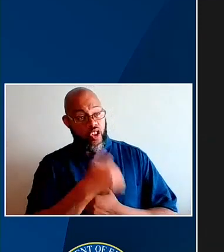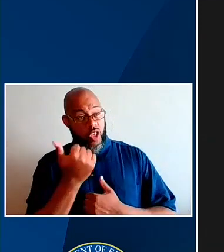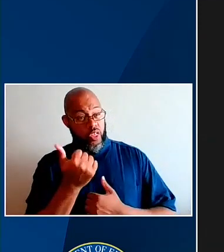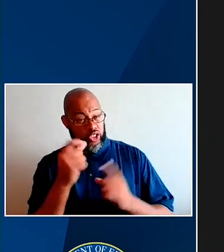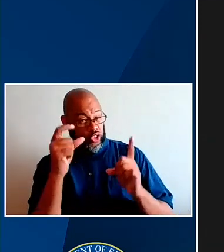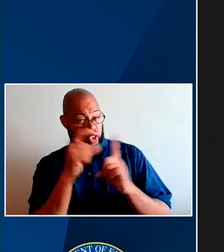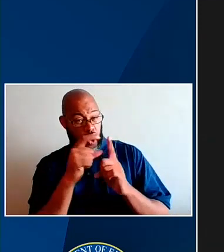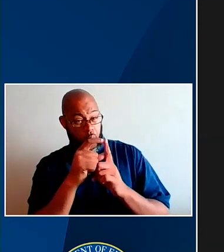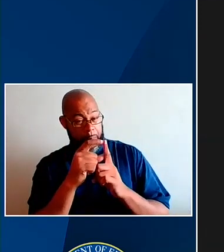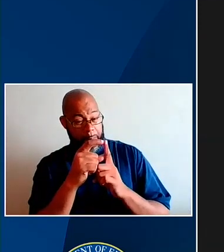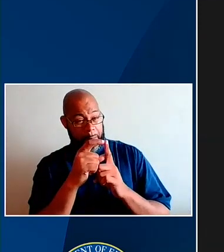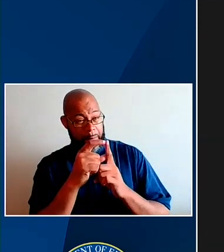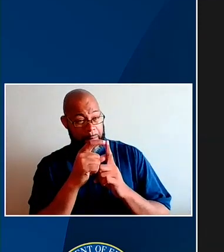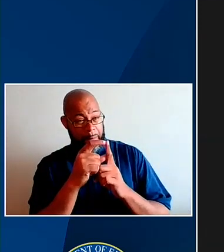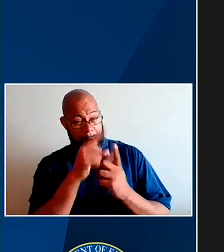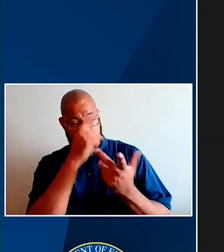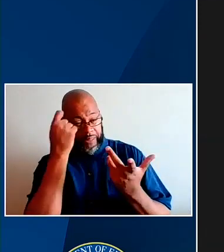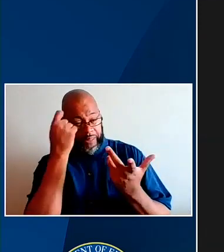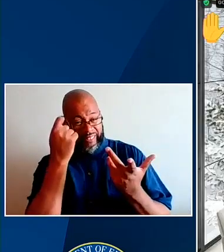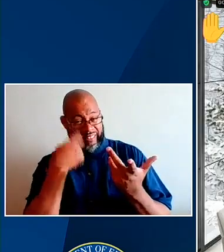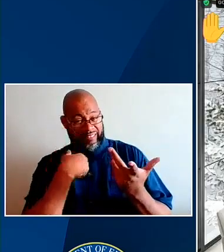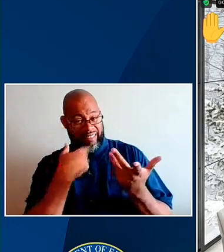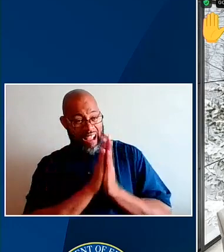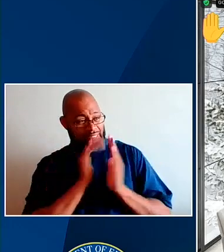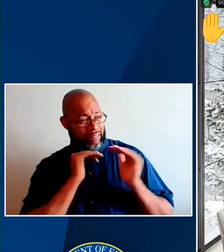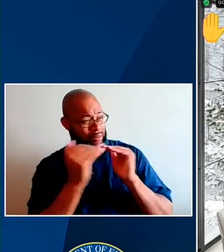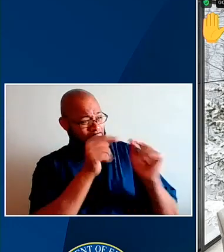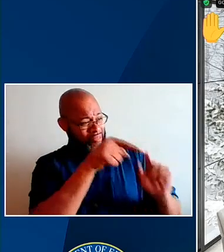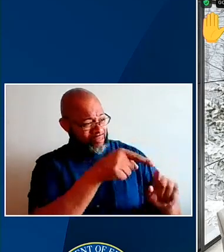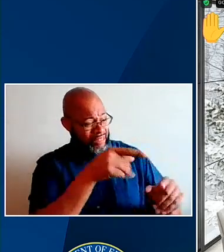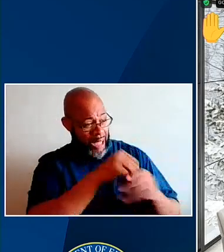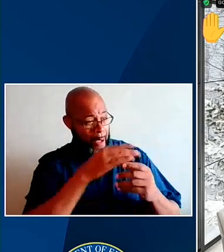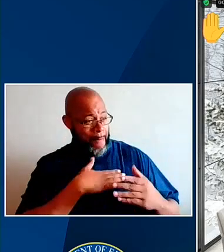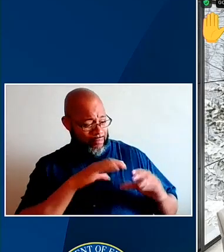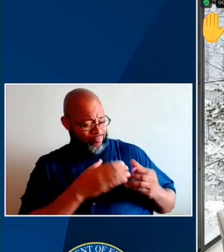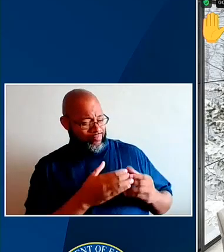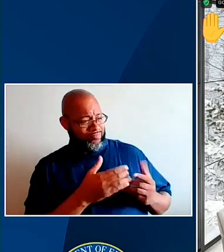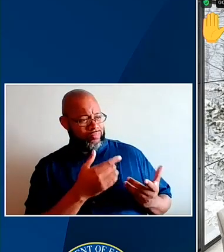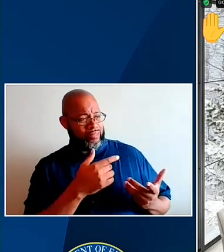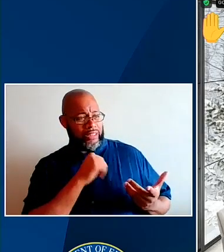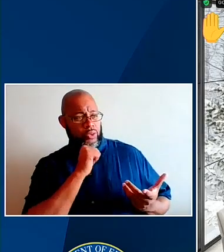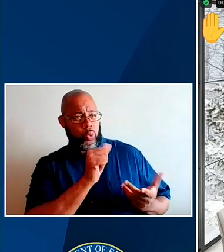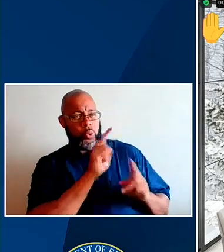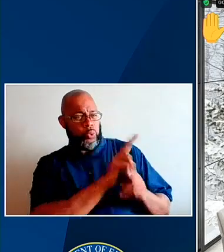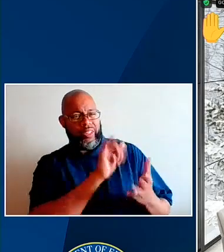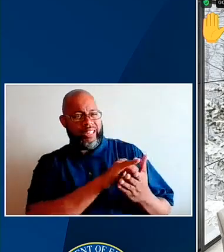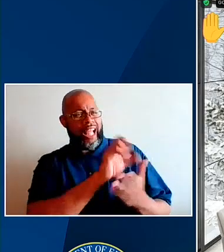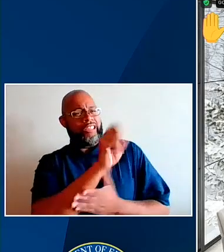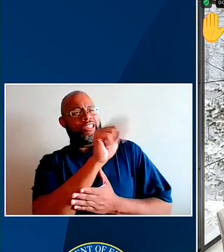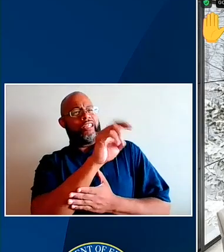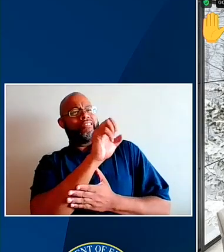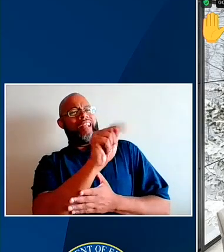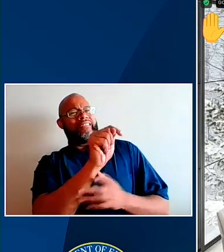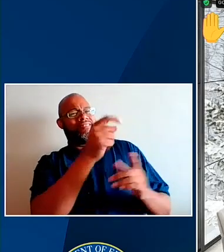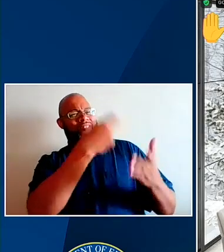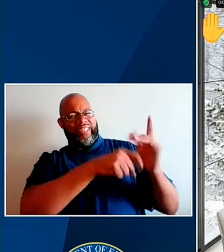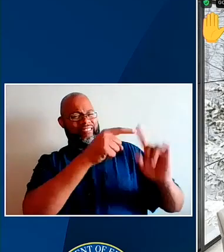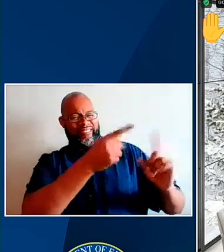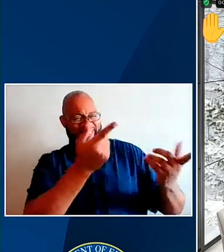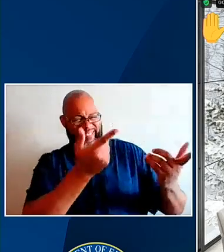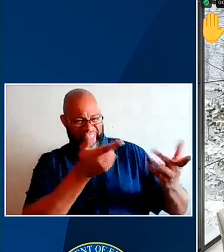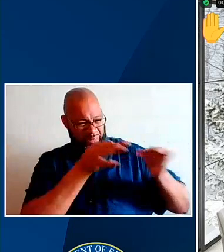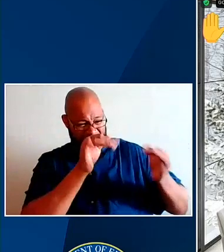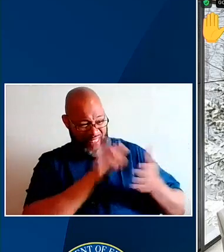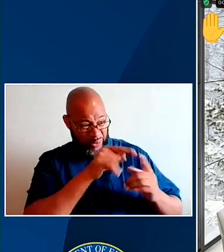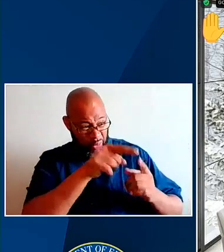terminology? Because when I ask my colleagues in my sector, they don't use sunset fee, and to explain it to